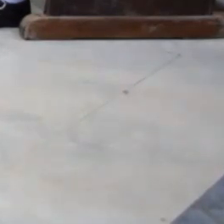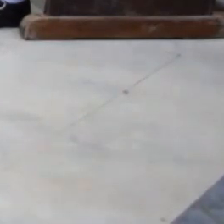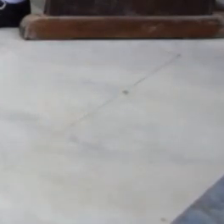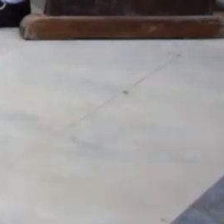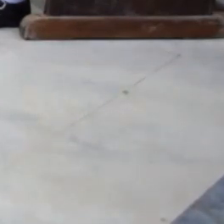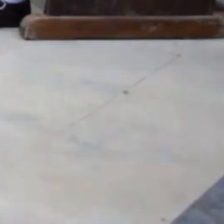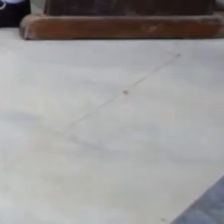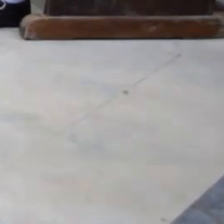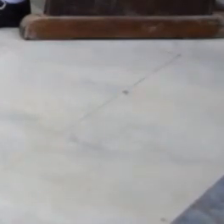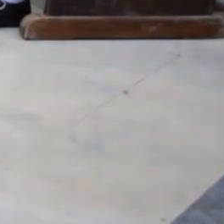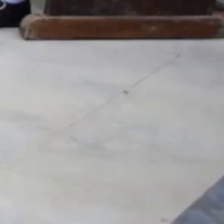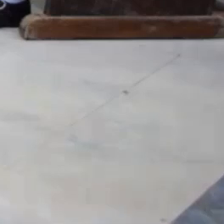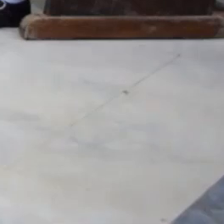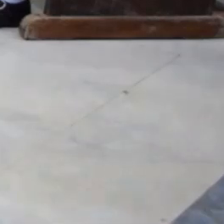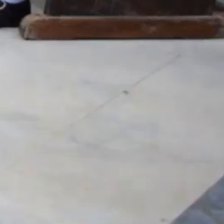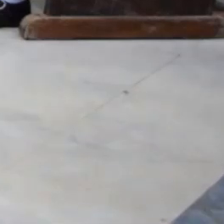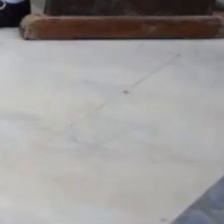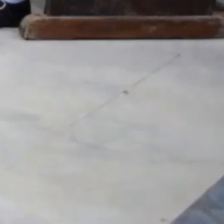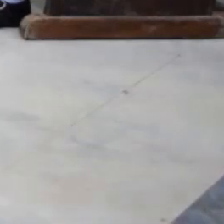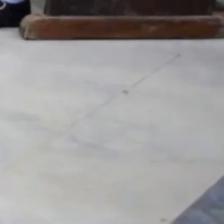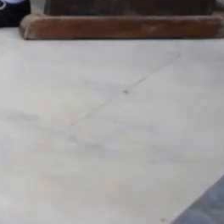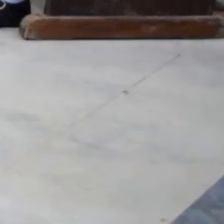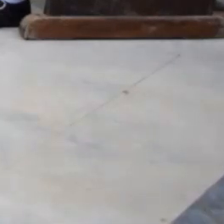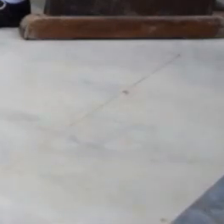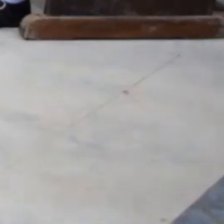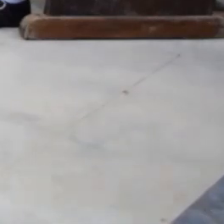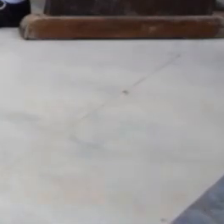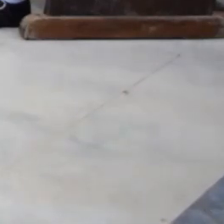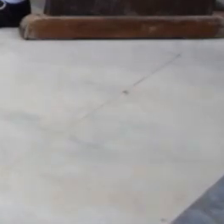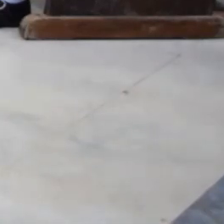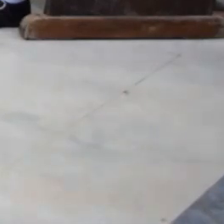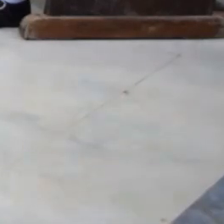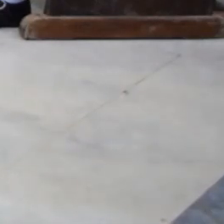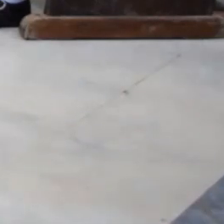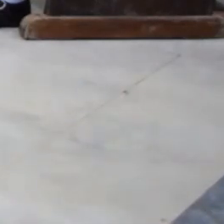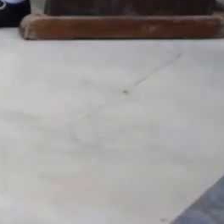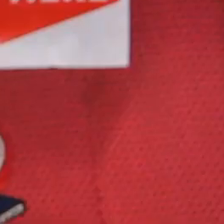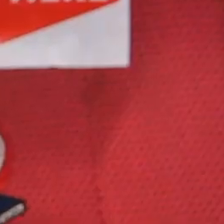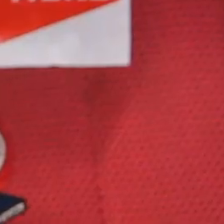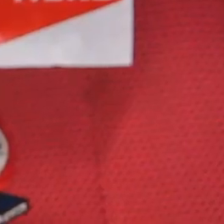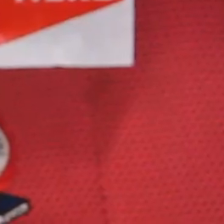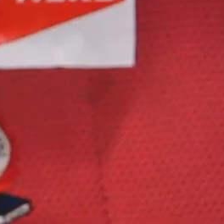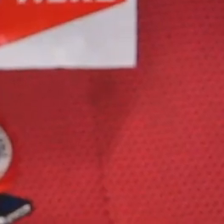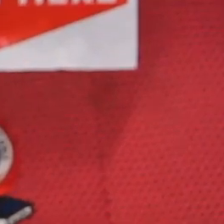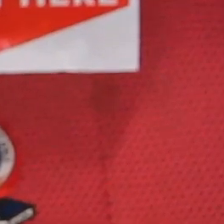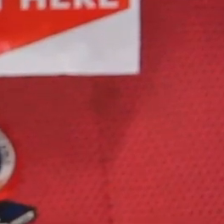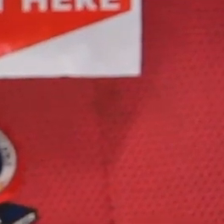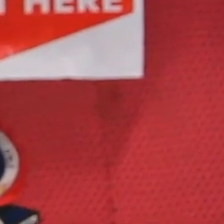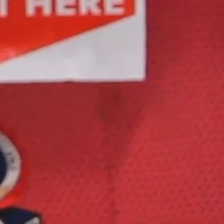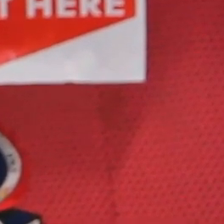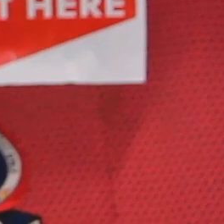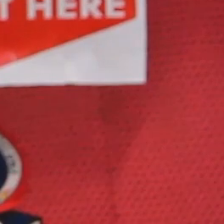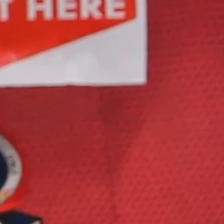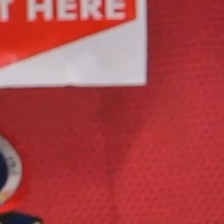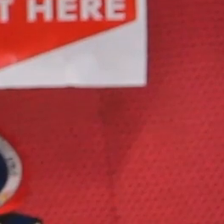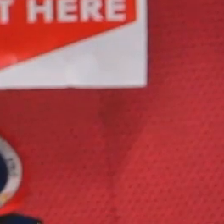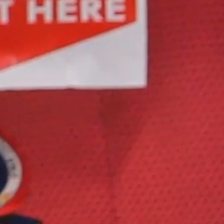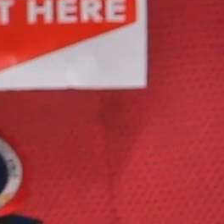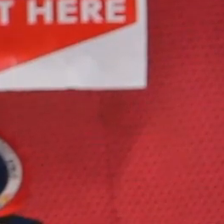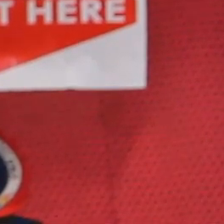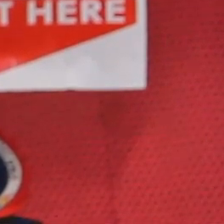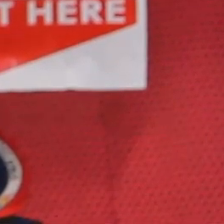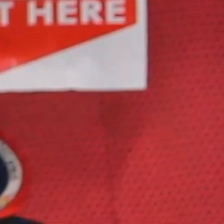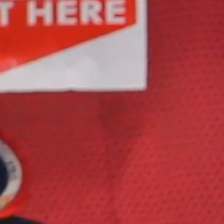God chose us. We did not choose him. It's him who chose us. It's him who keeps us